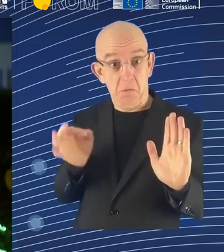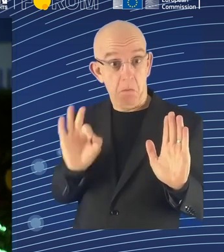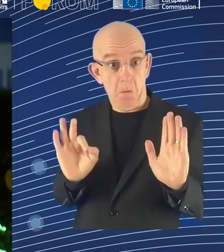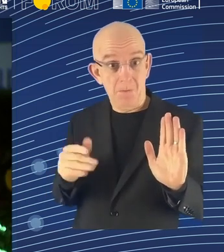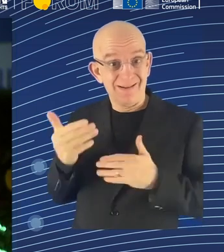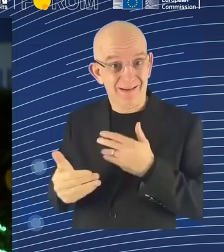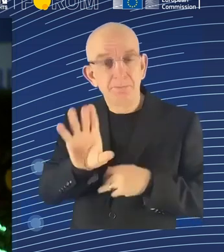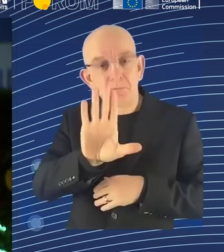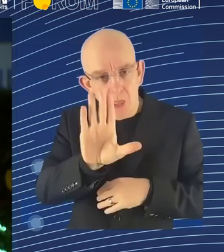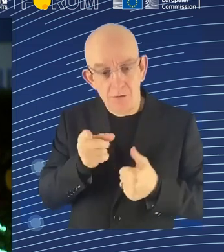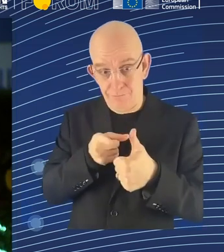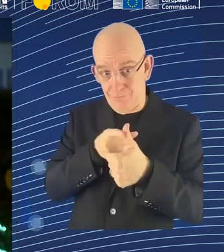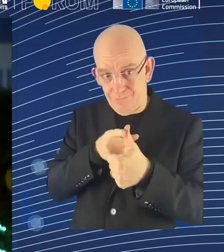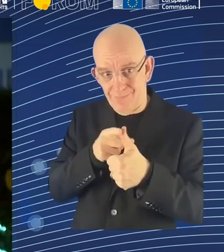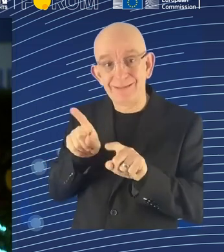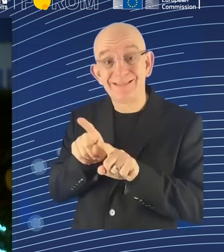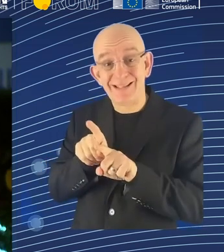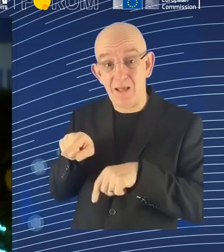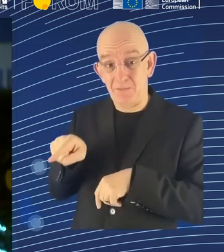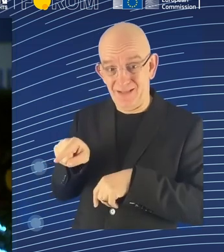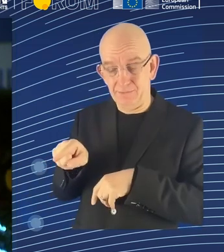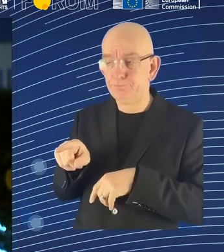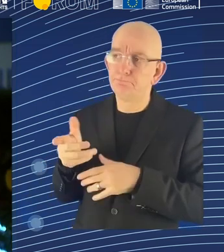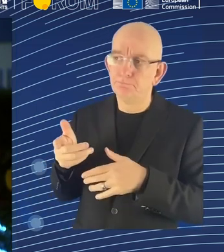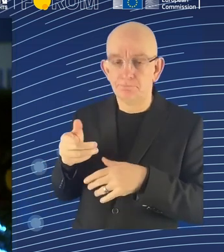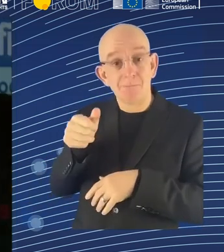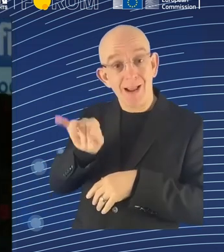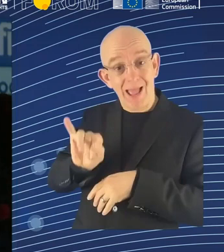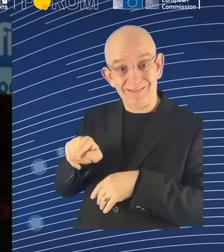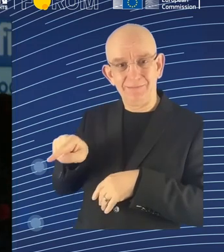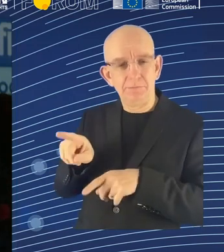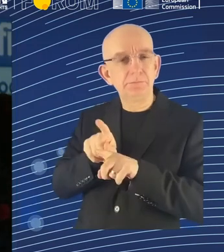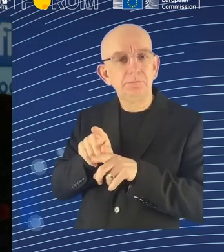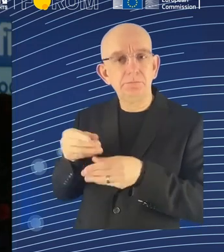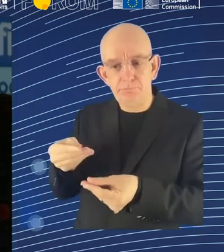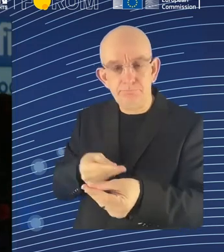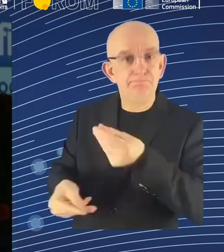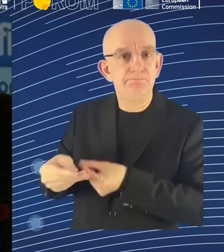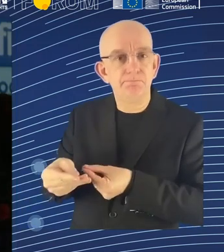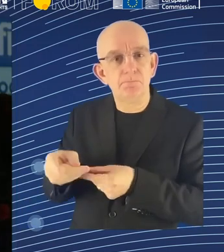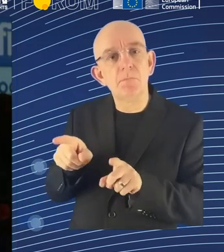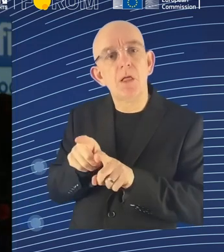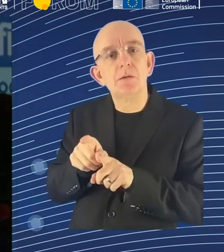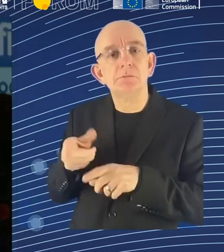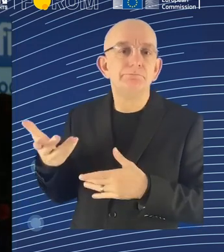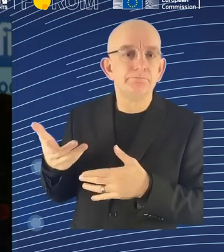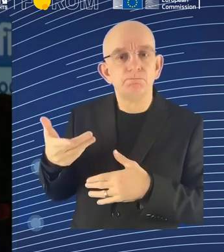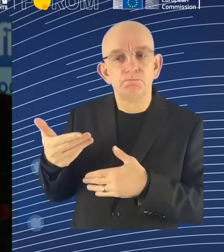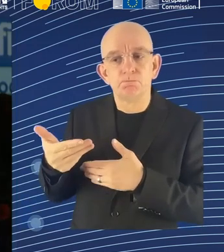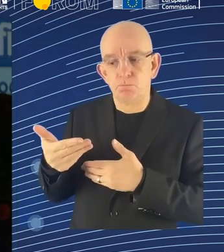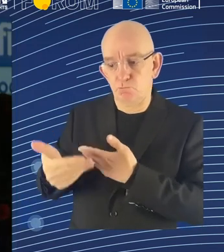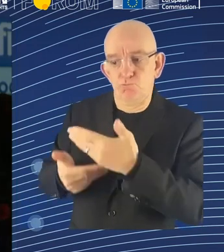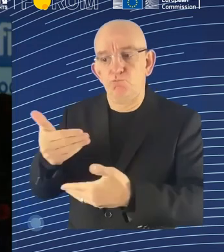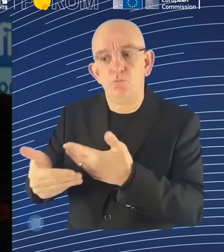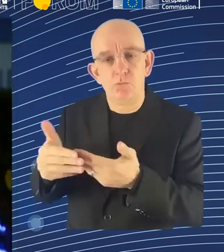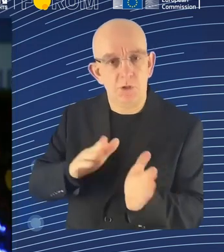can replace humans to do arduous activities underground, underwater, under fire, on roofs, or whatever. The list